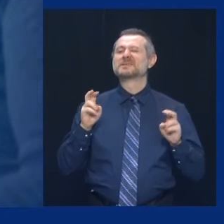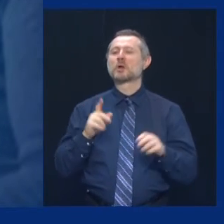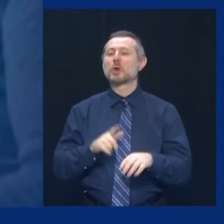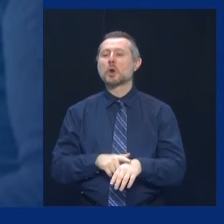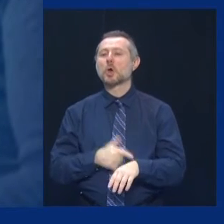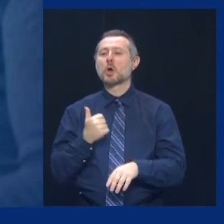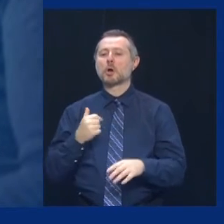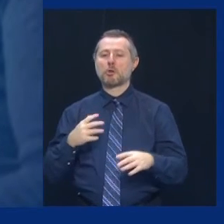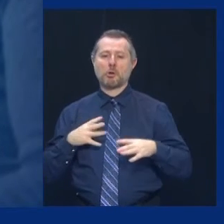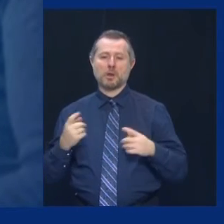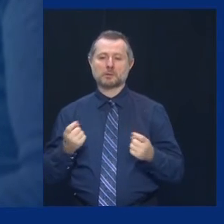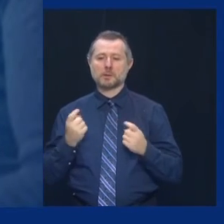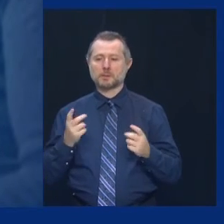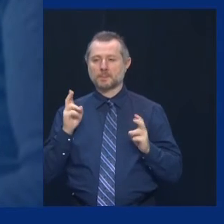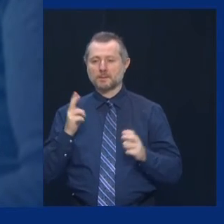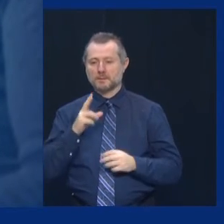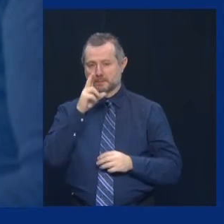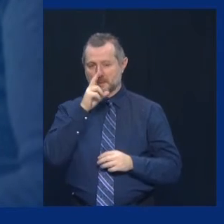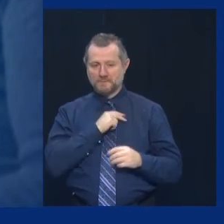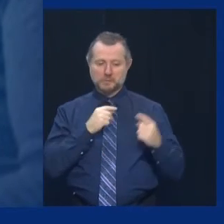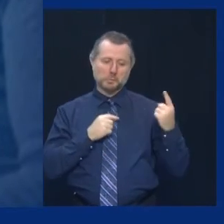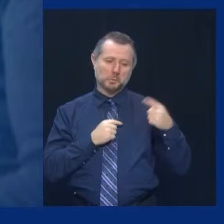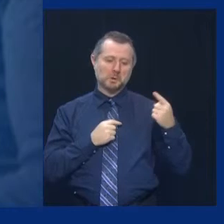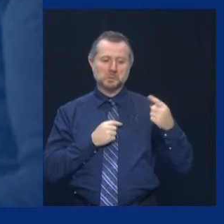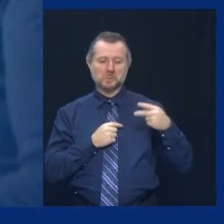right? Thanksgiving, a day, 2 days.